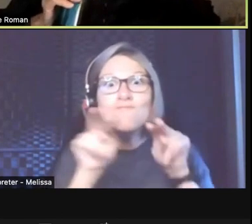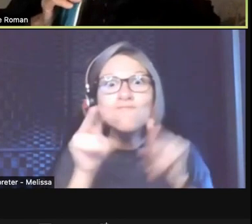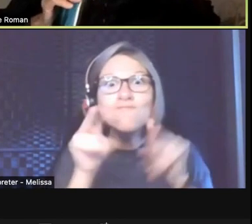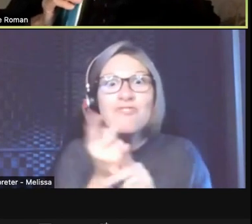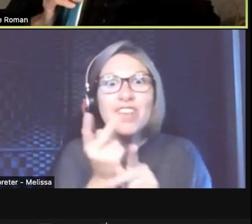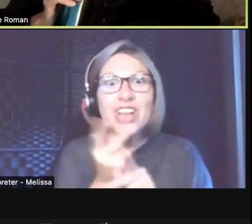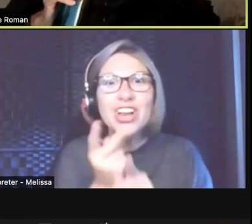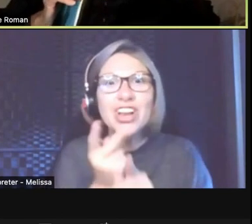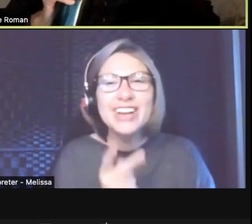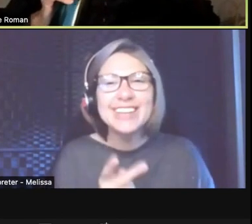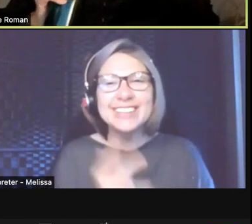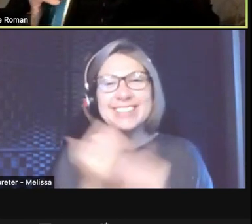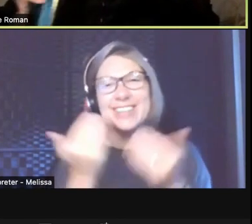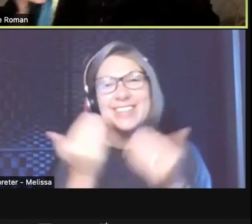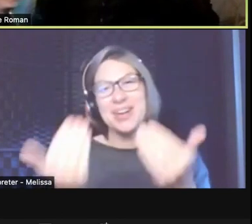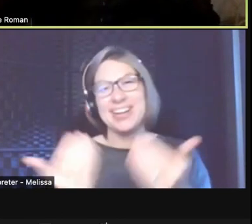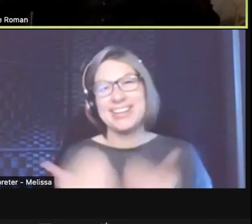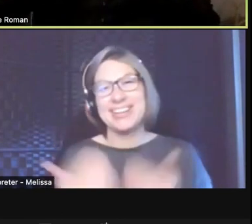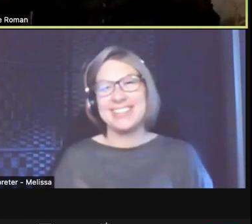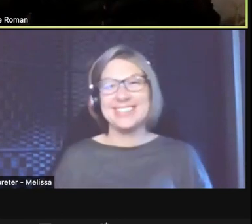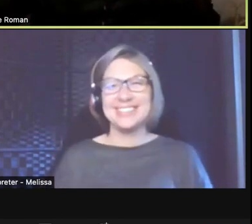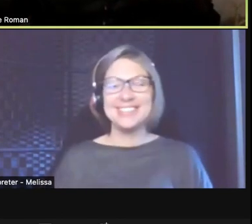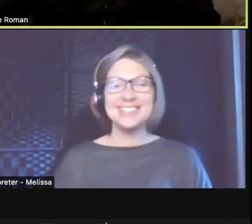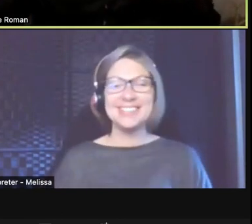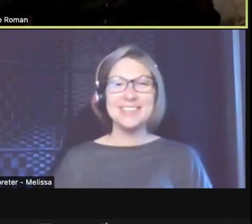are.